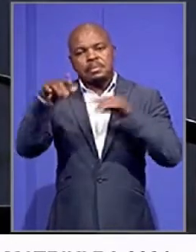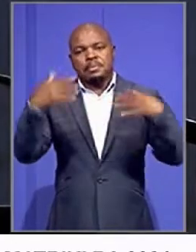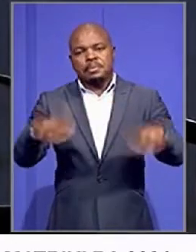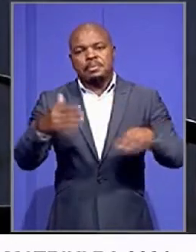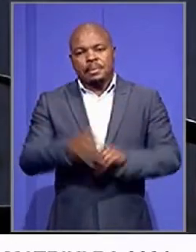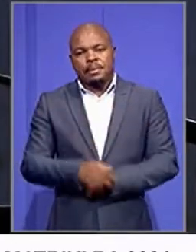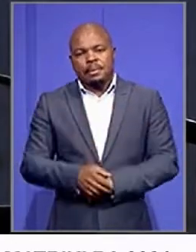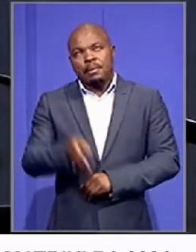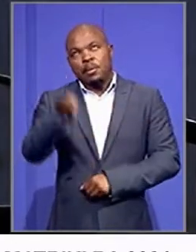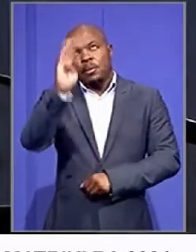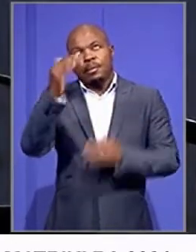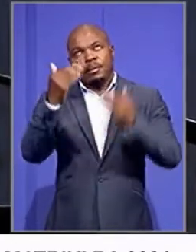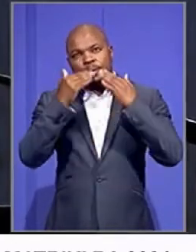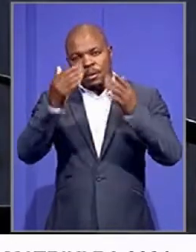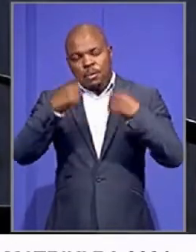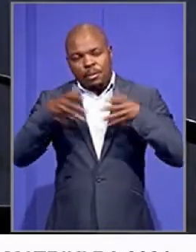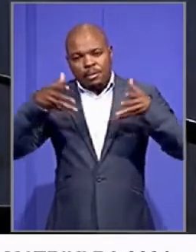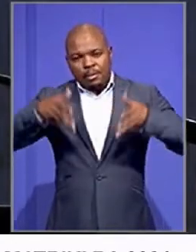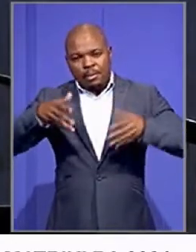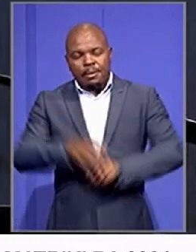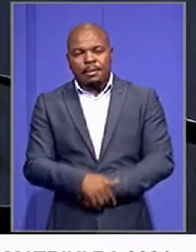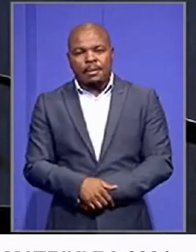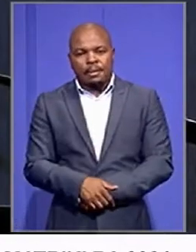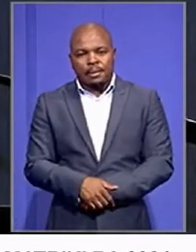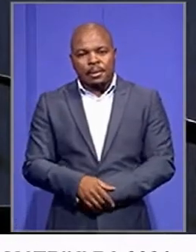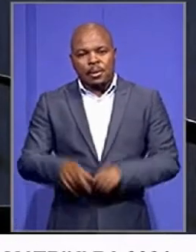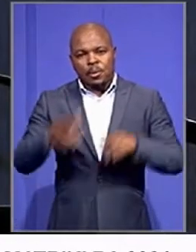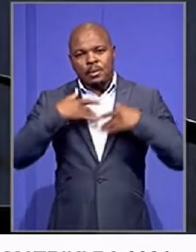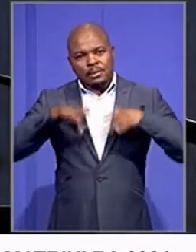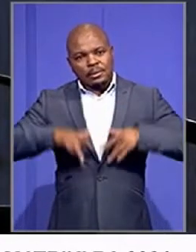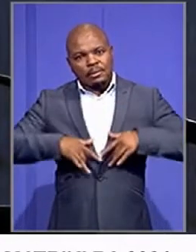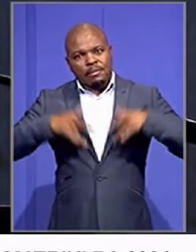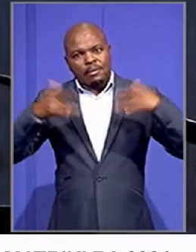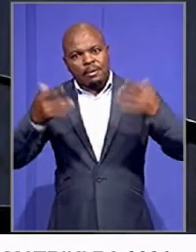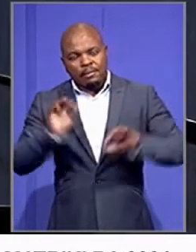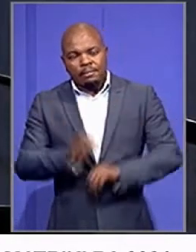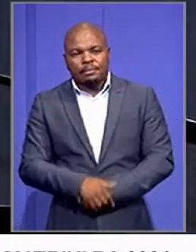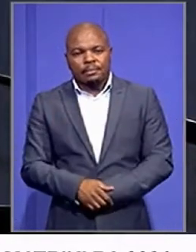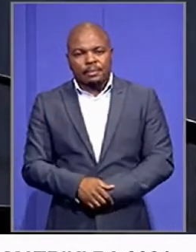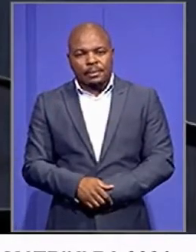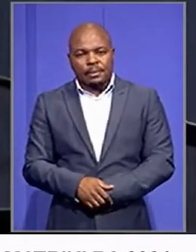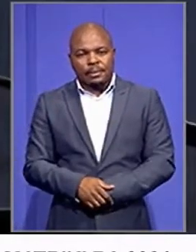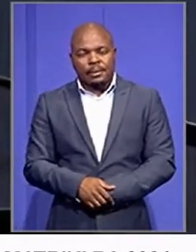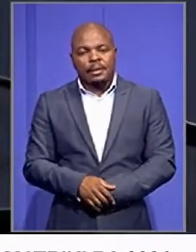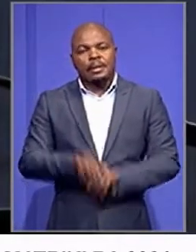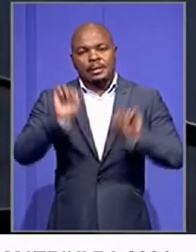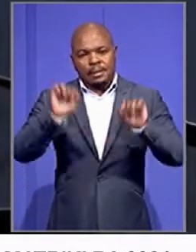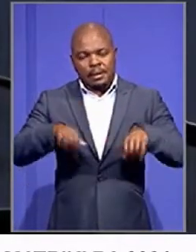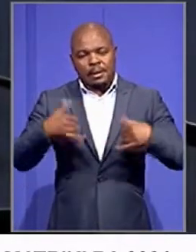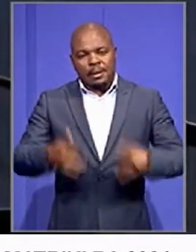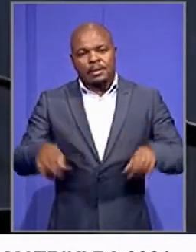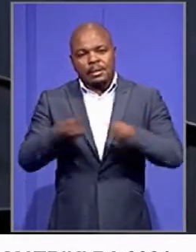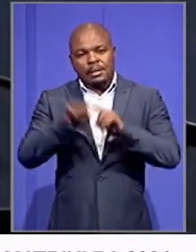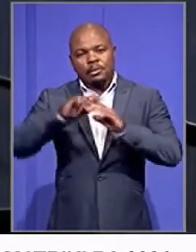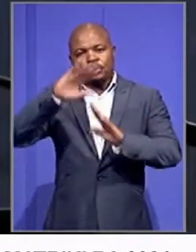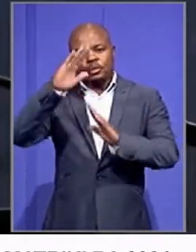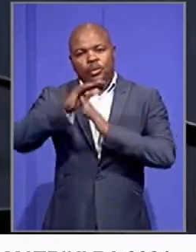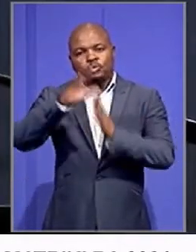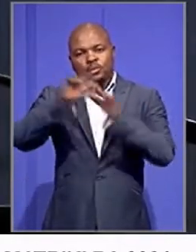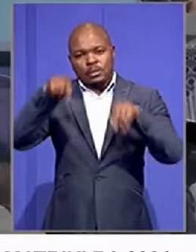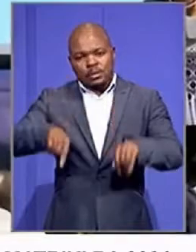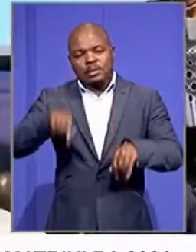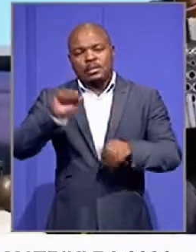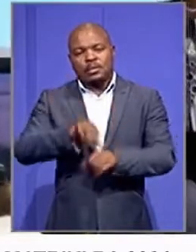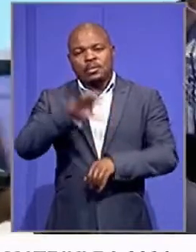thanks God we're here, you've survived, and now you're amongst the top learners in the